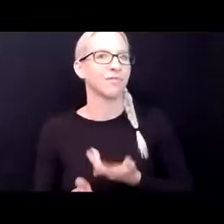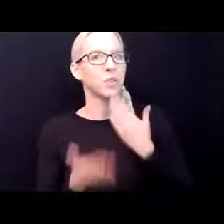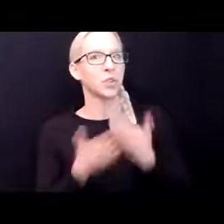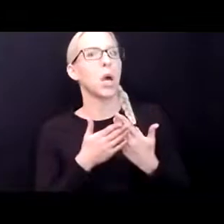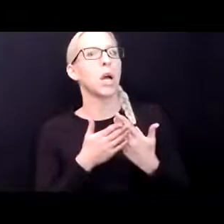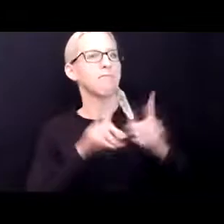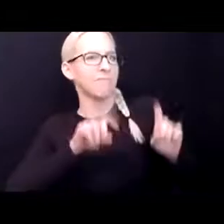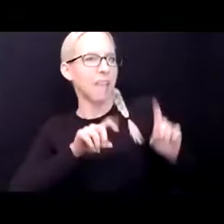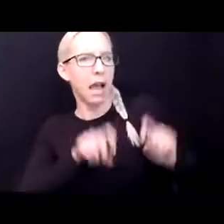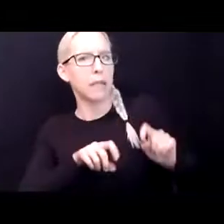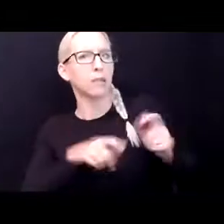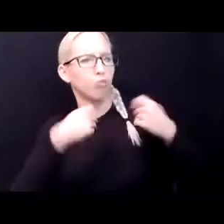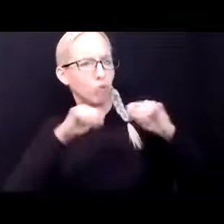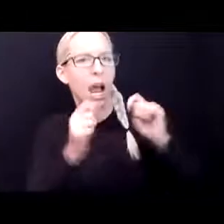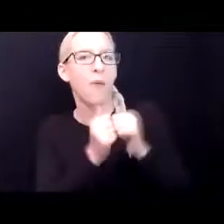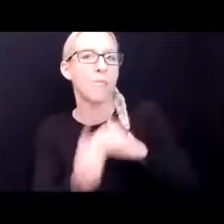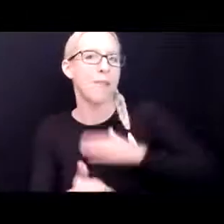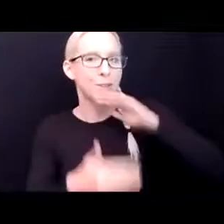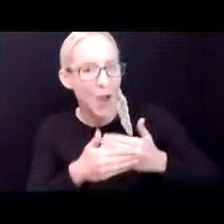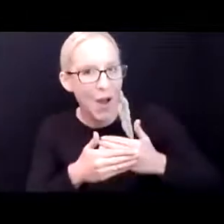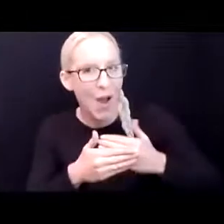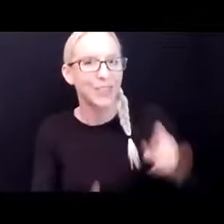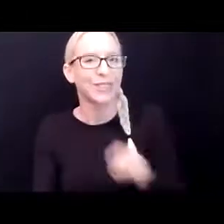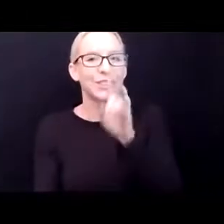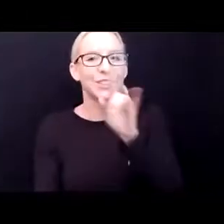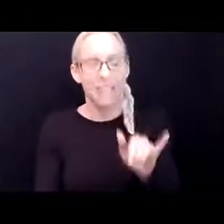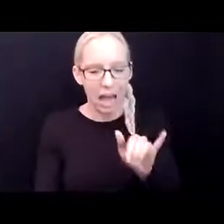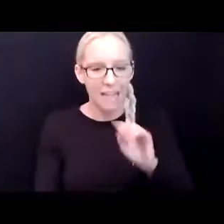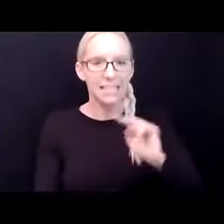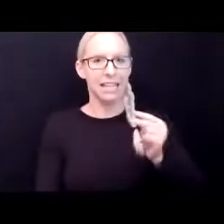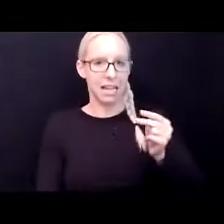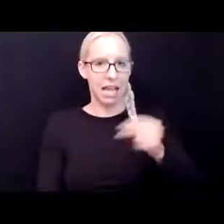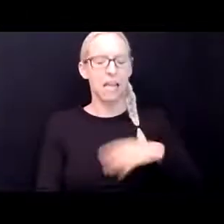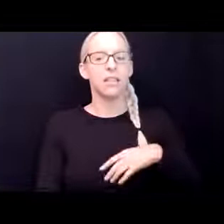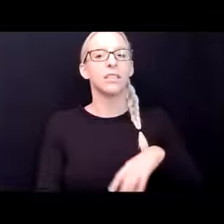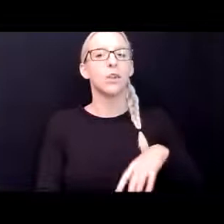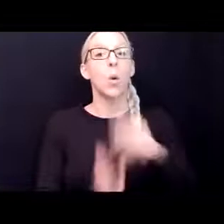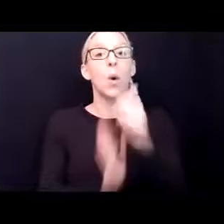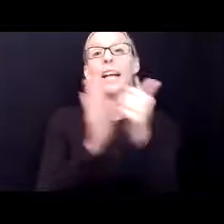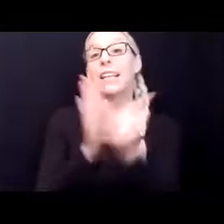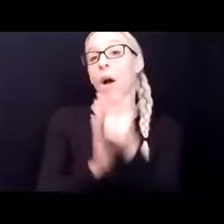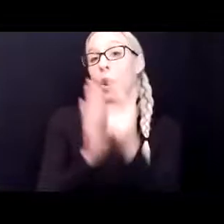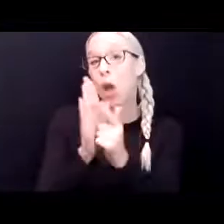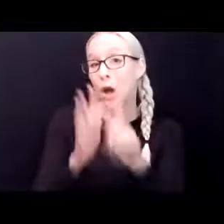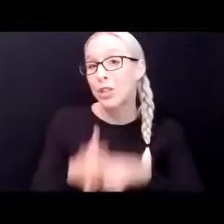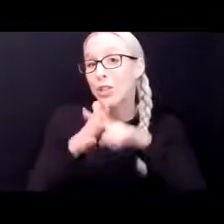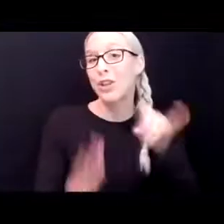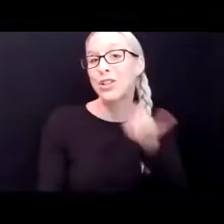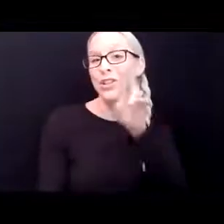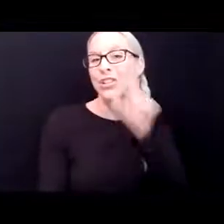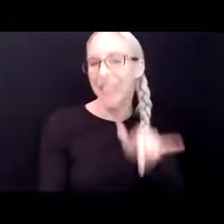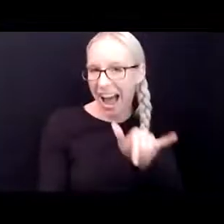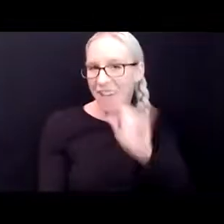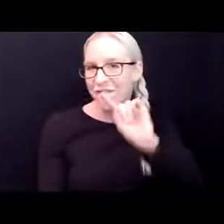I opened up on July 2nd, which the accounts went into law on July 1. So I'm not account number 1